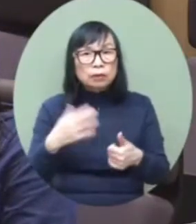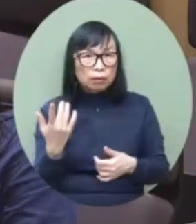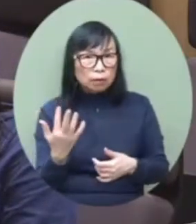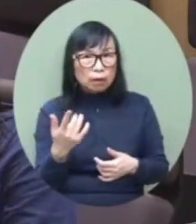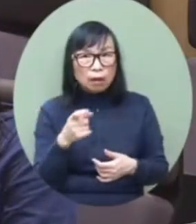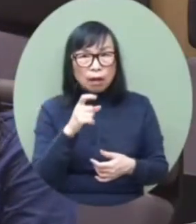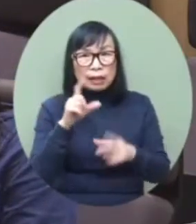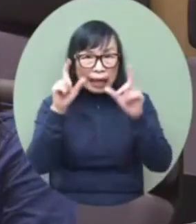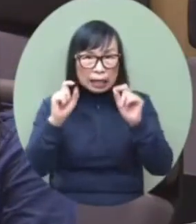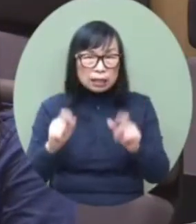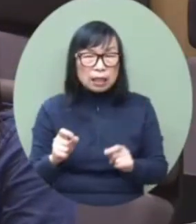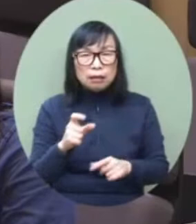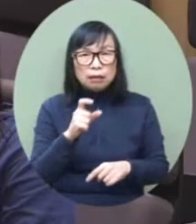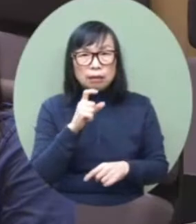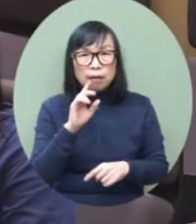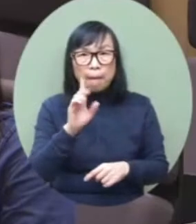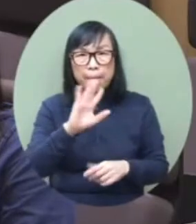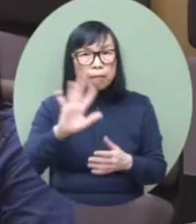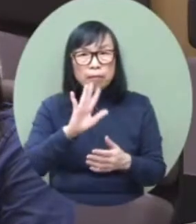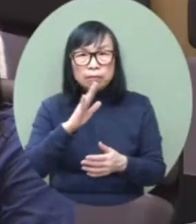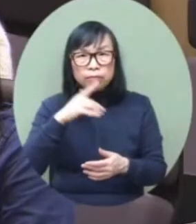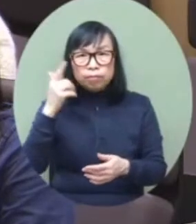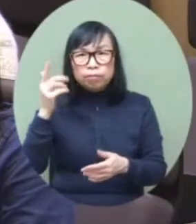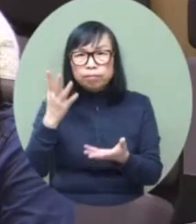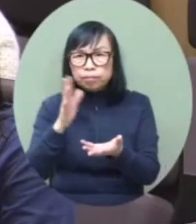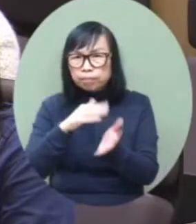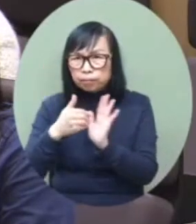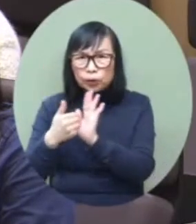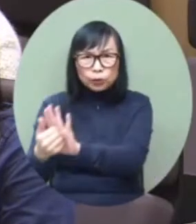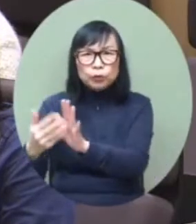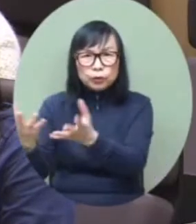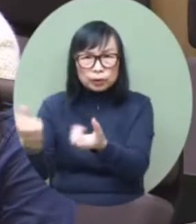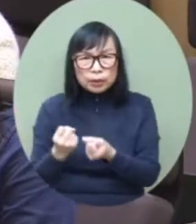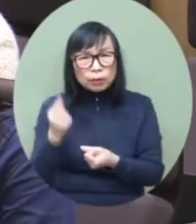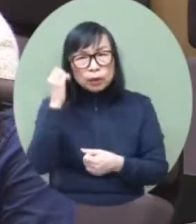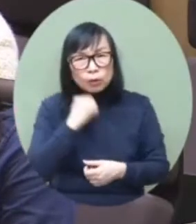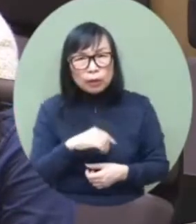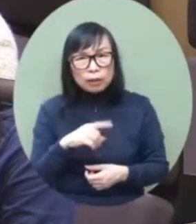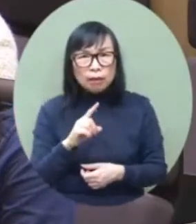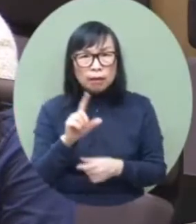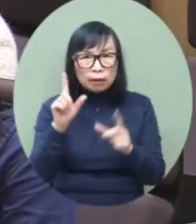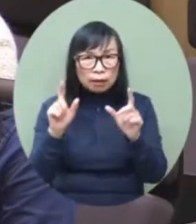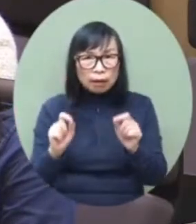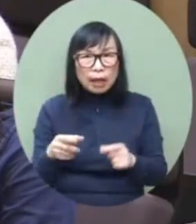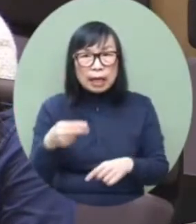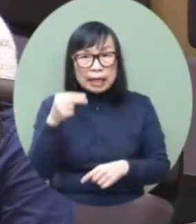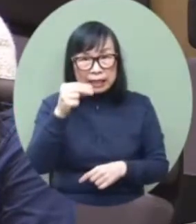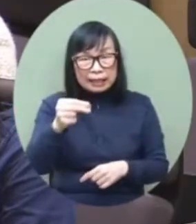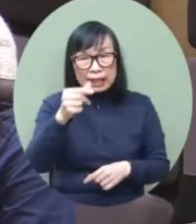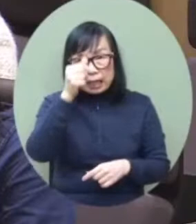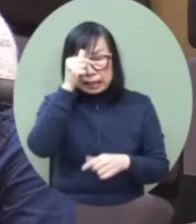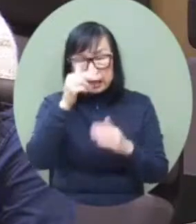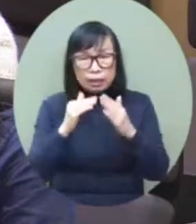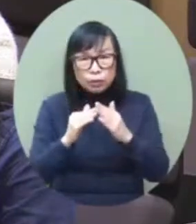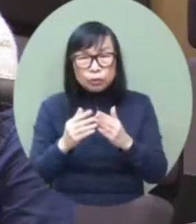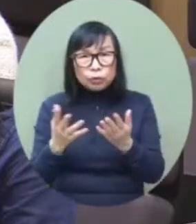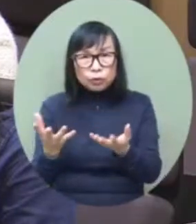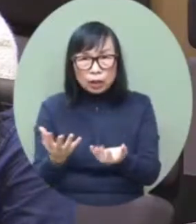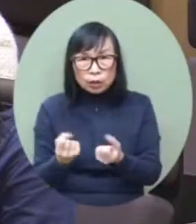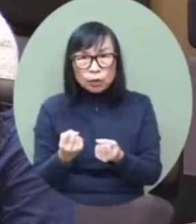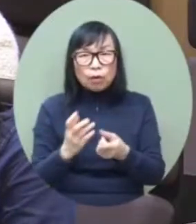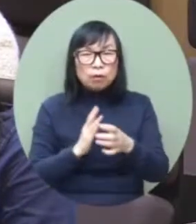they refuse to do so? And also, like 7 public hospitals have reached or even exceeded their